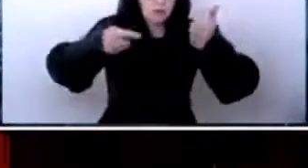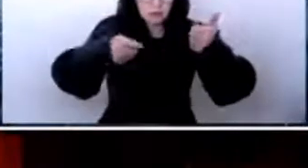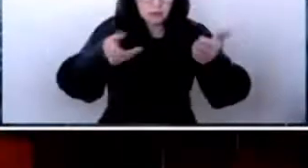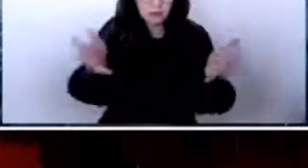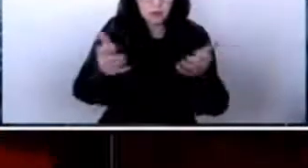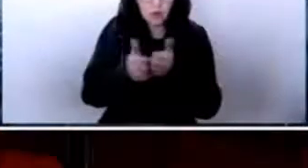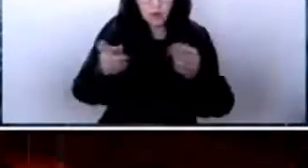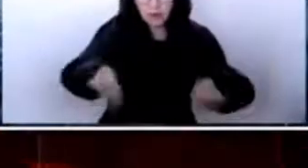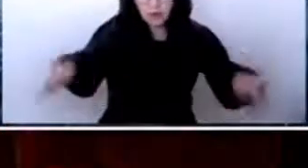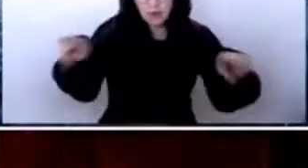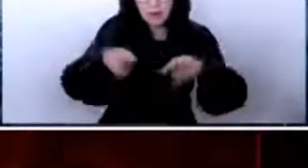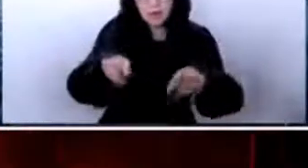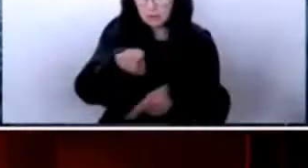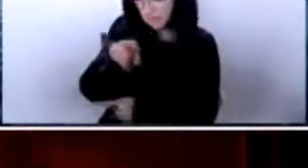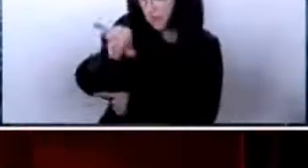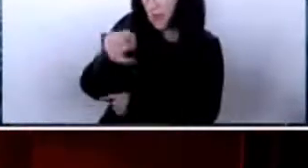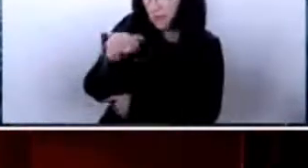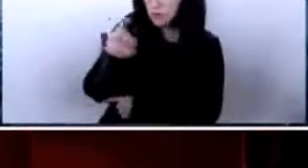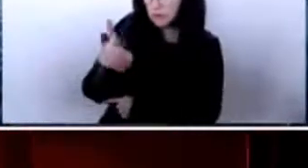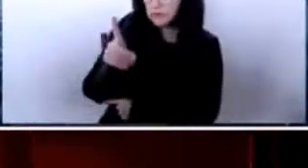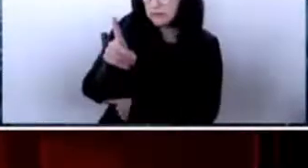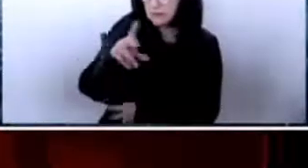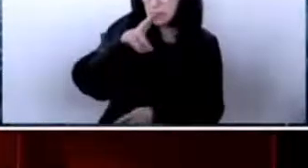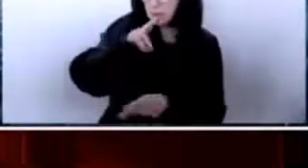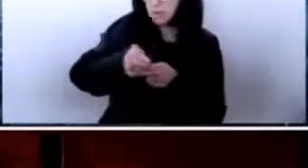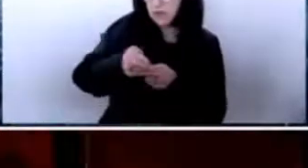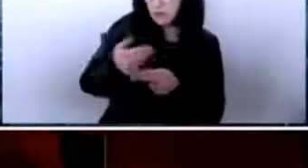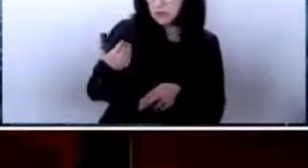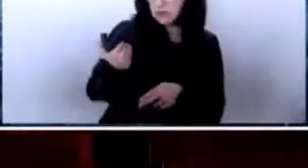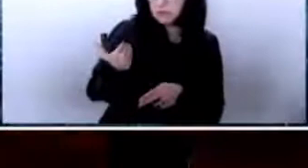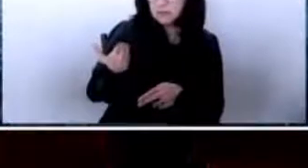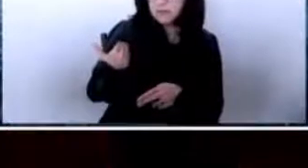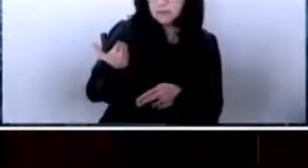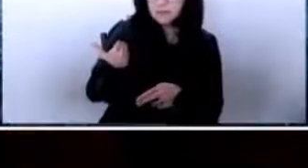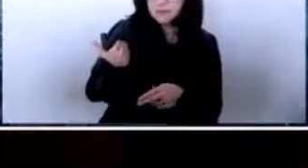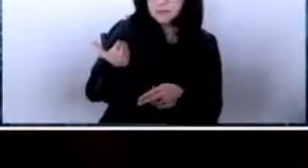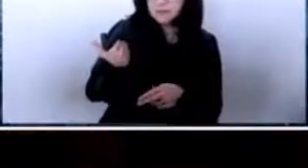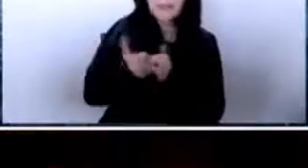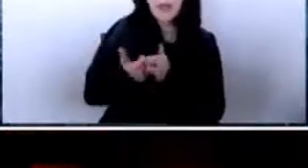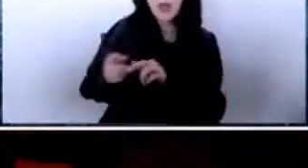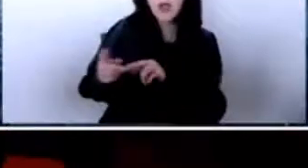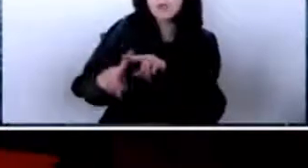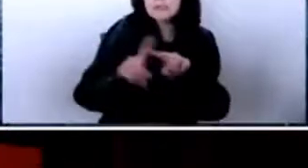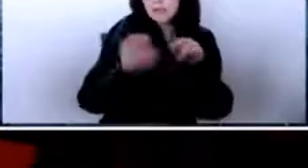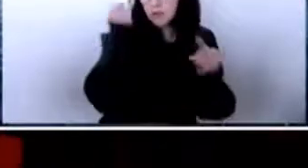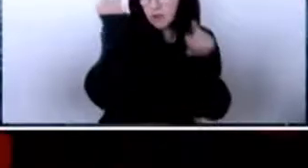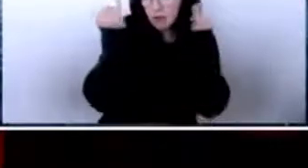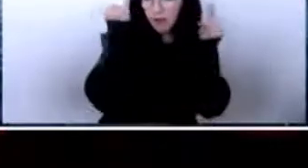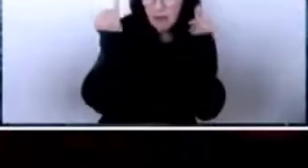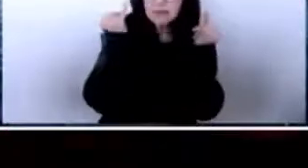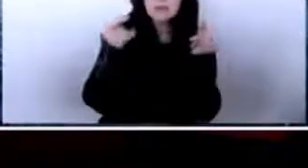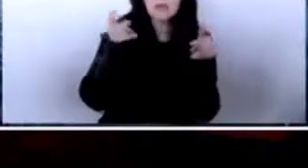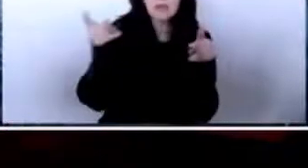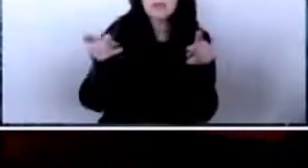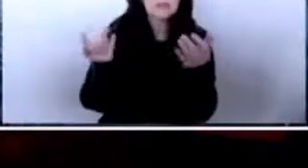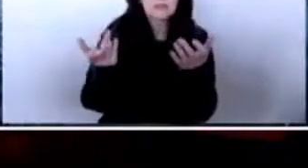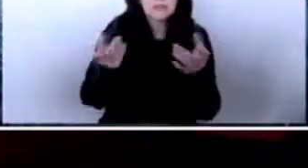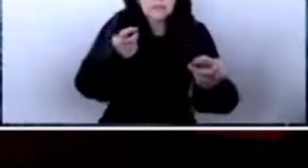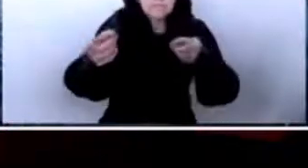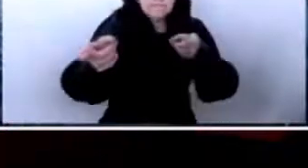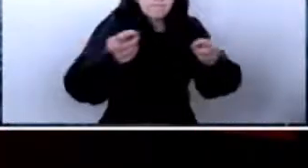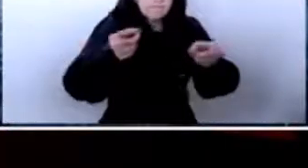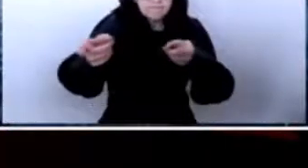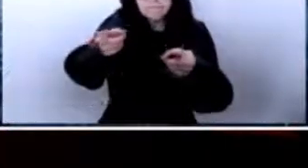AJ talked earlier about the different ways that they can manage their census in the hospital and